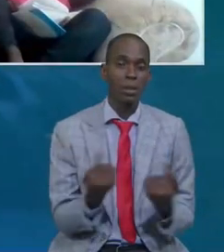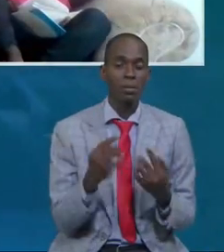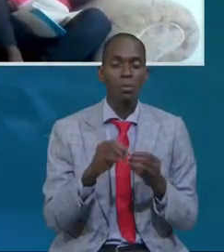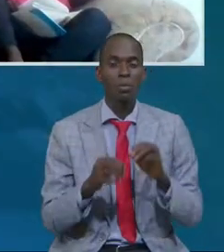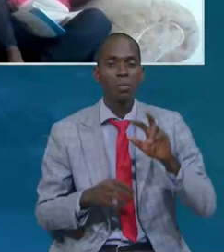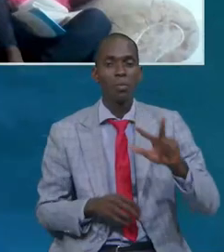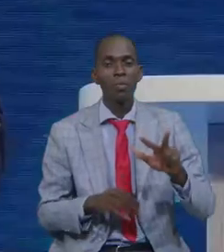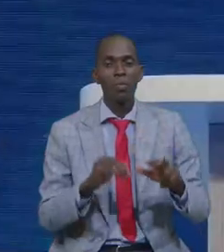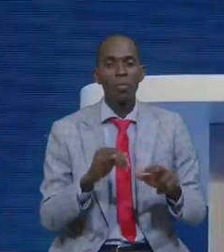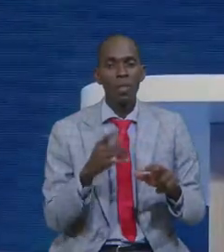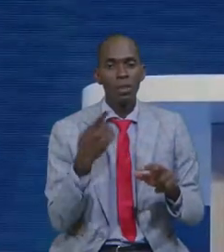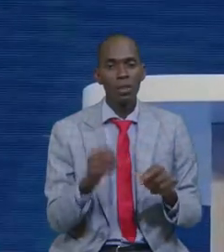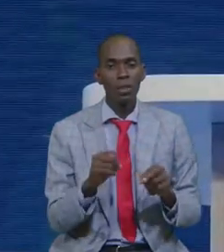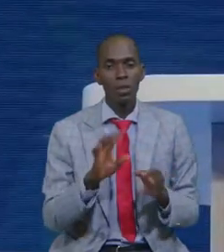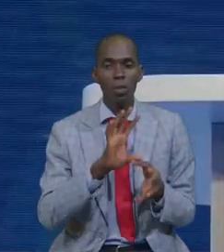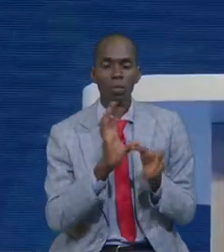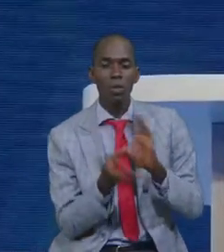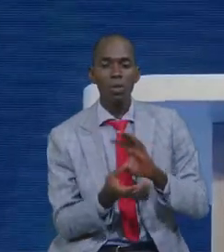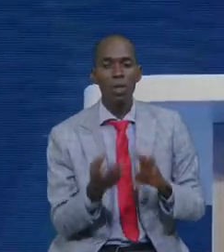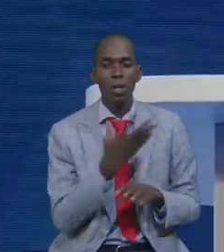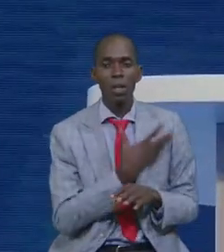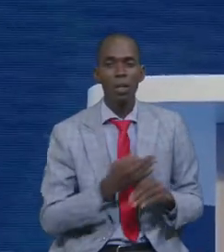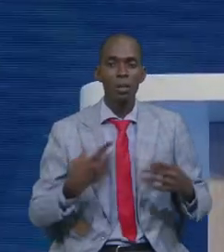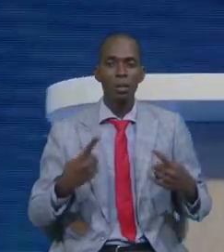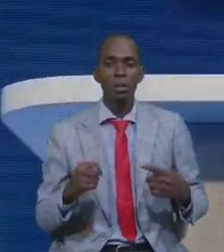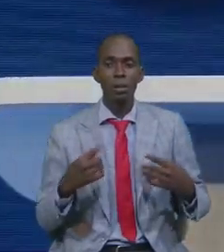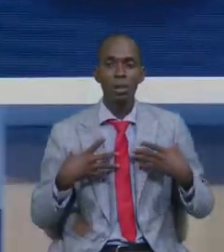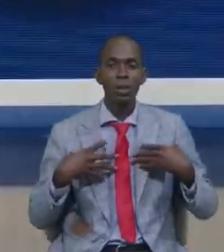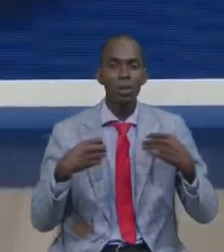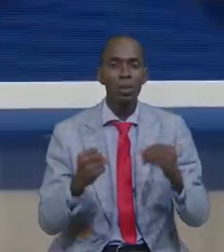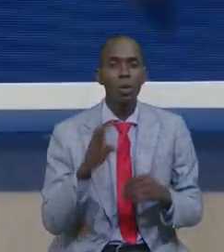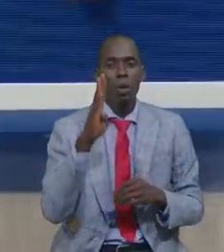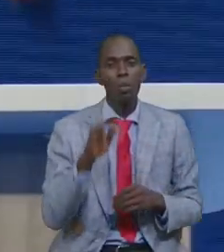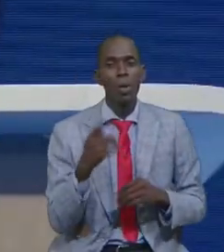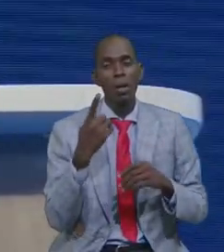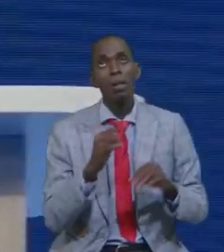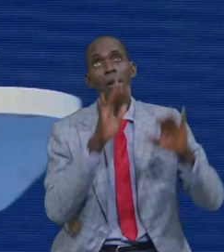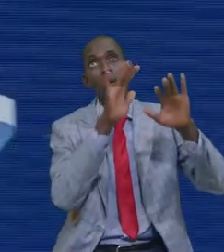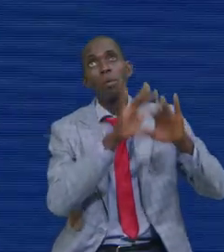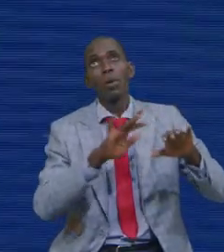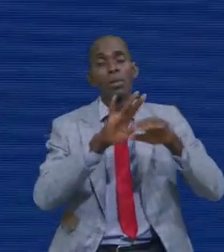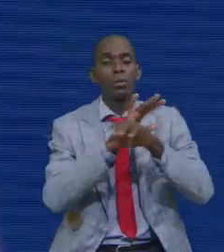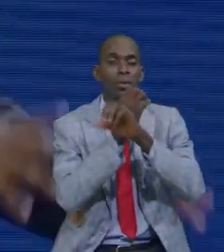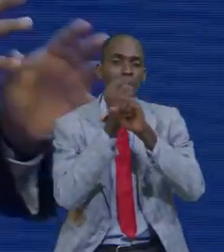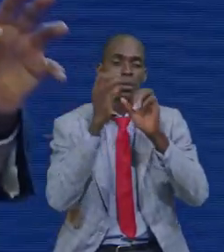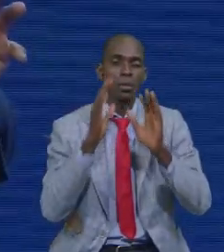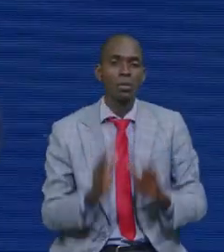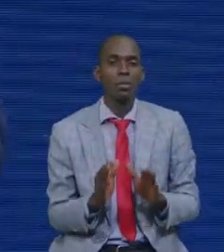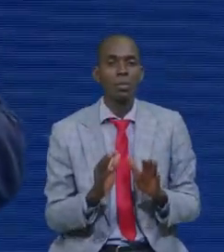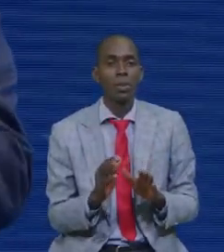the conversion and the cure by the merciful Savior.